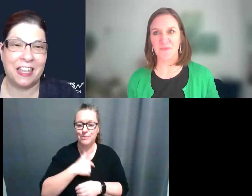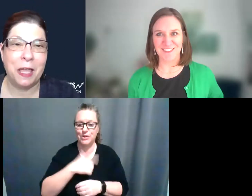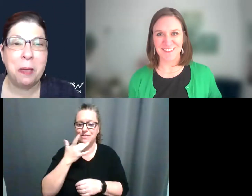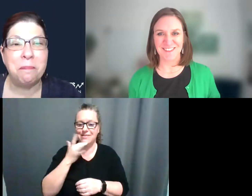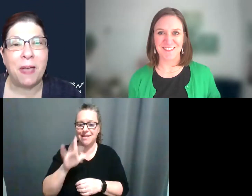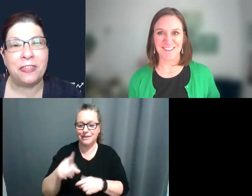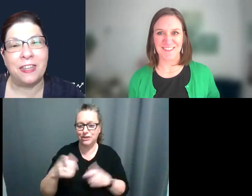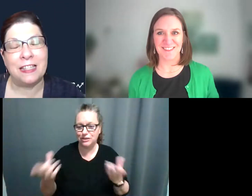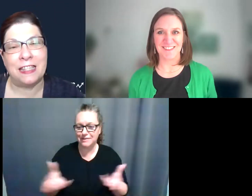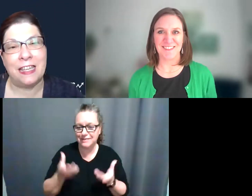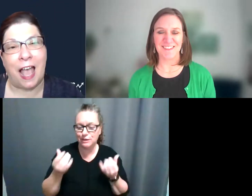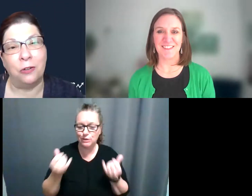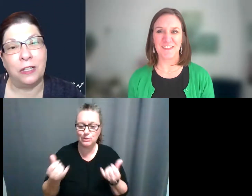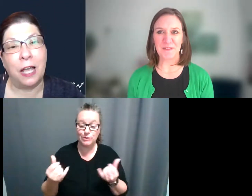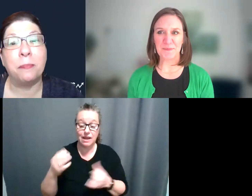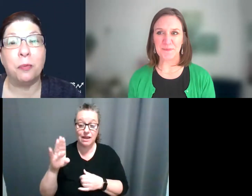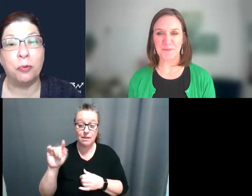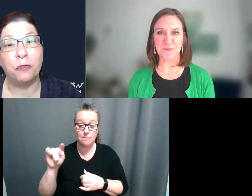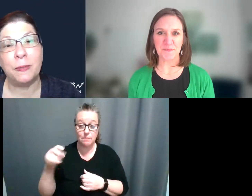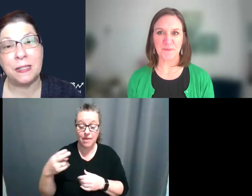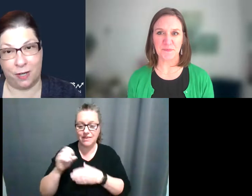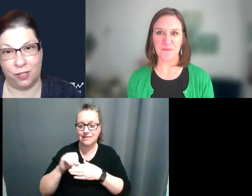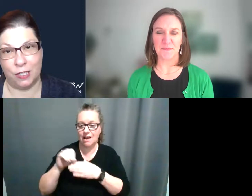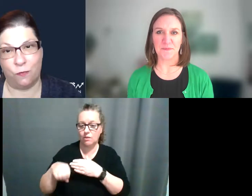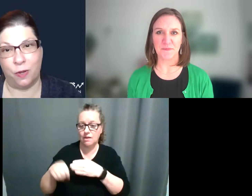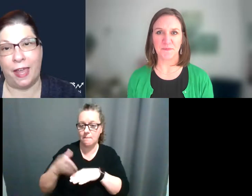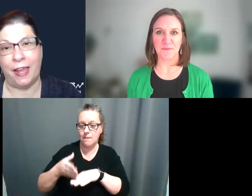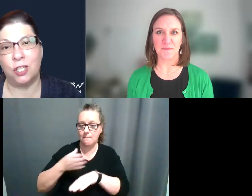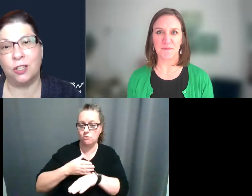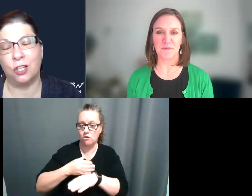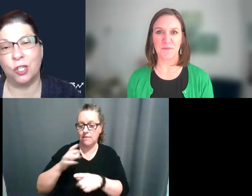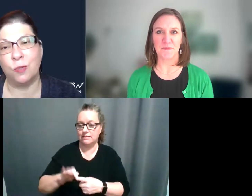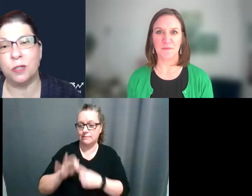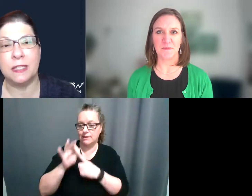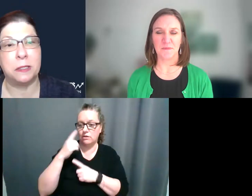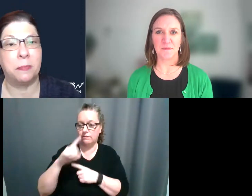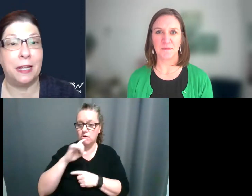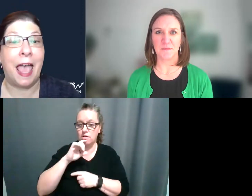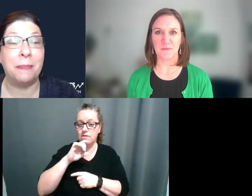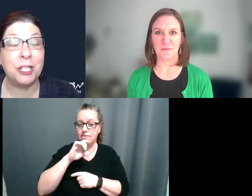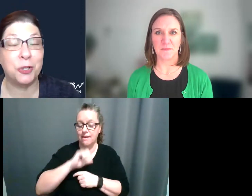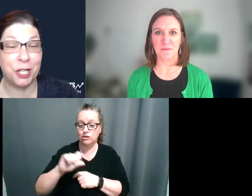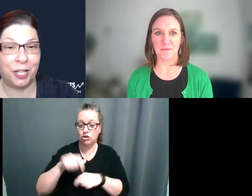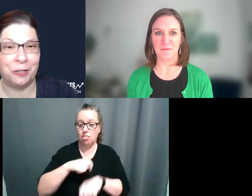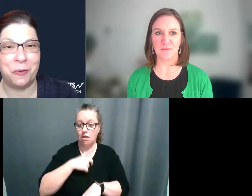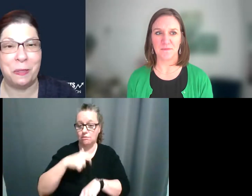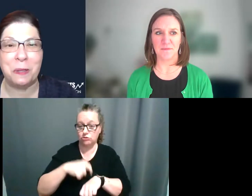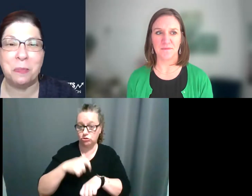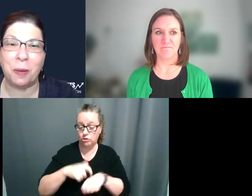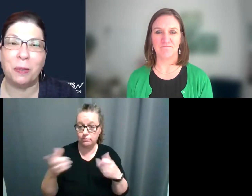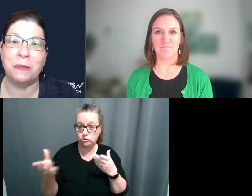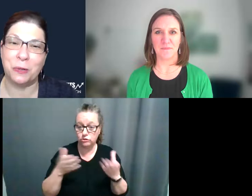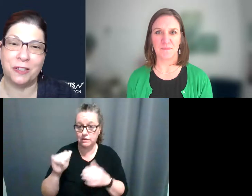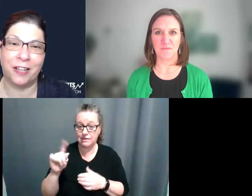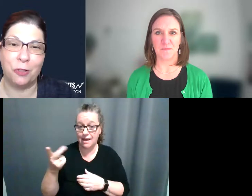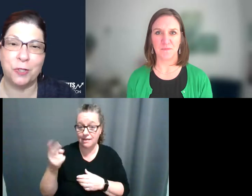today. Beth is the Outcome Improvement Specialist for the Aging and Long-Term Services Administration within the